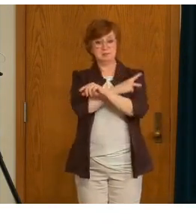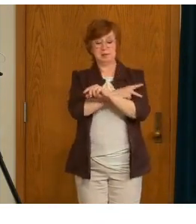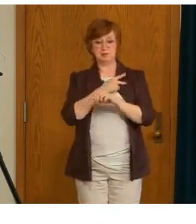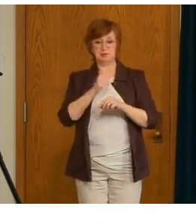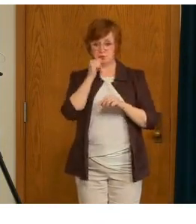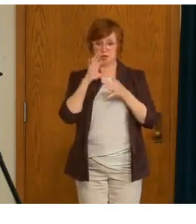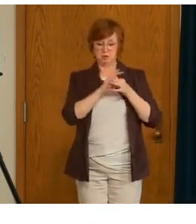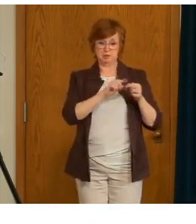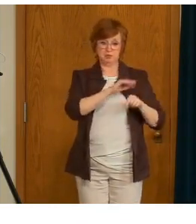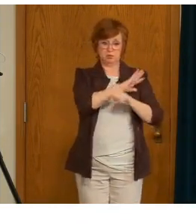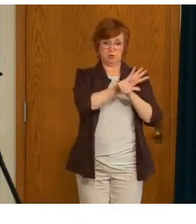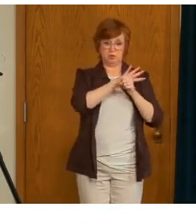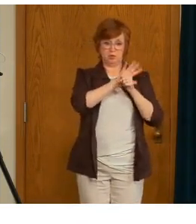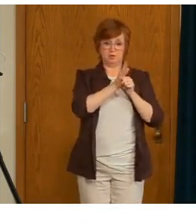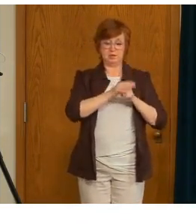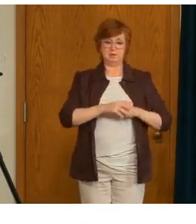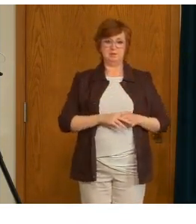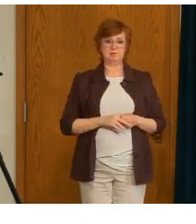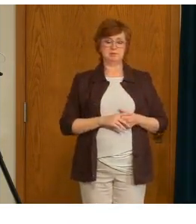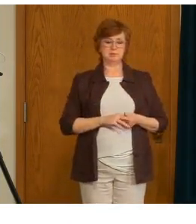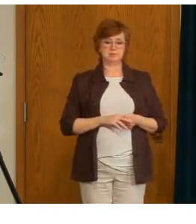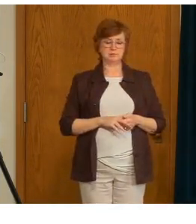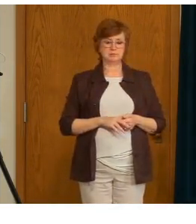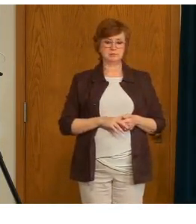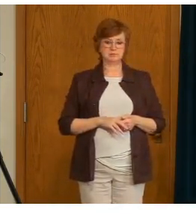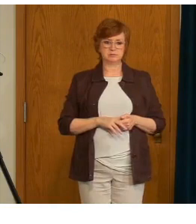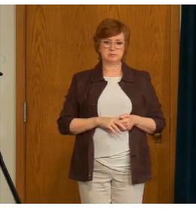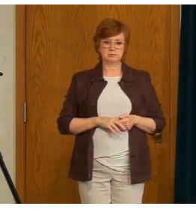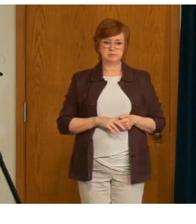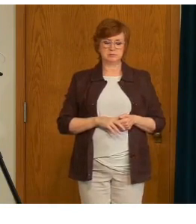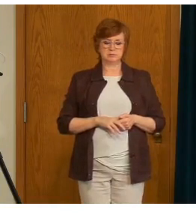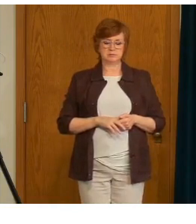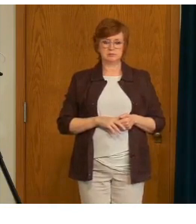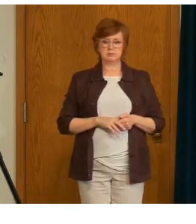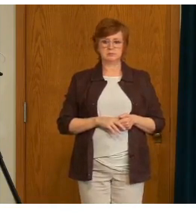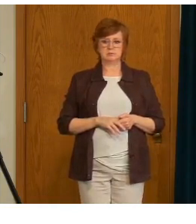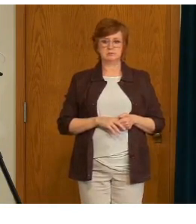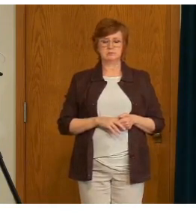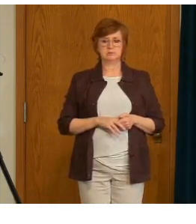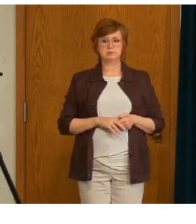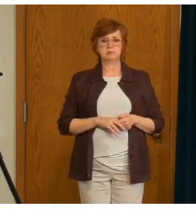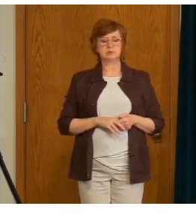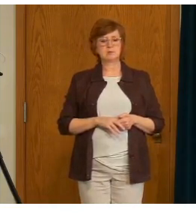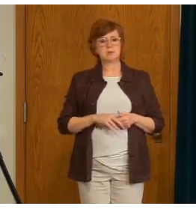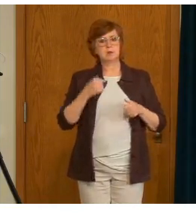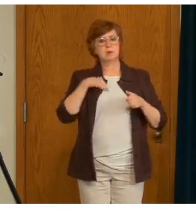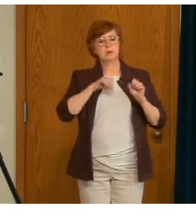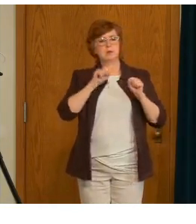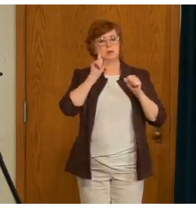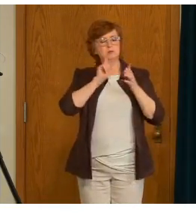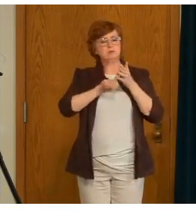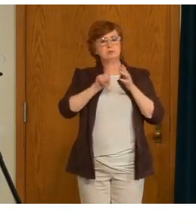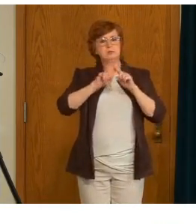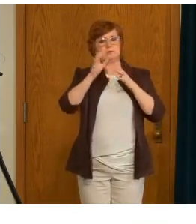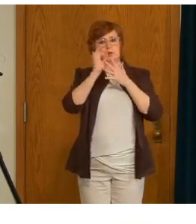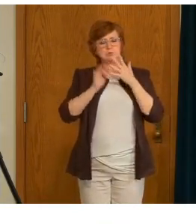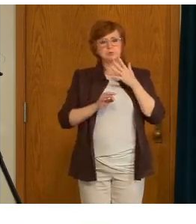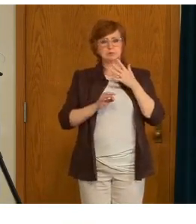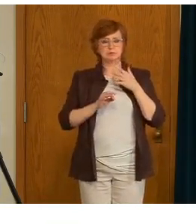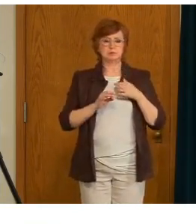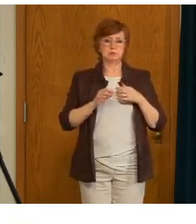again, looking at all options available to us with respect to load leveling those caseloads in other areas of the